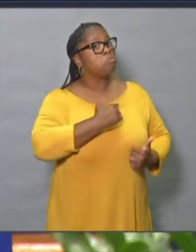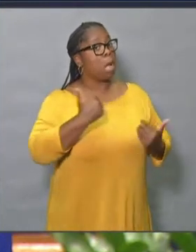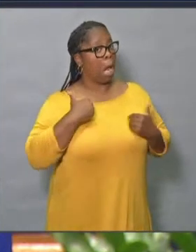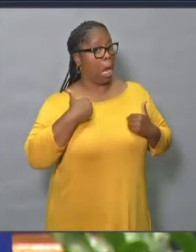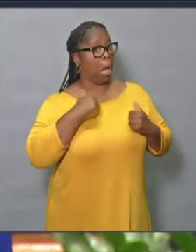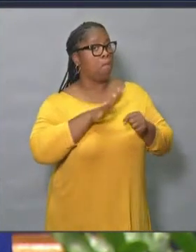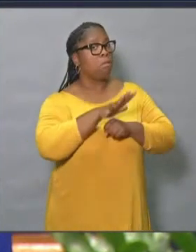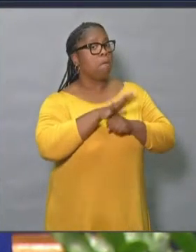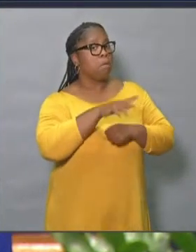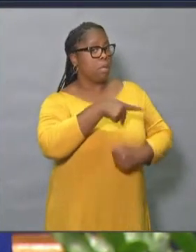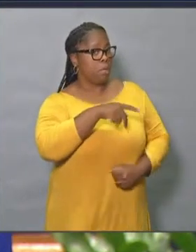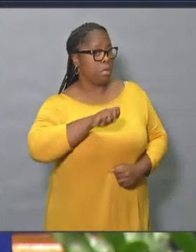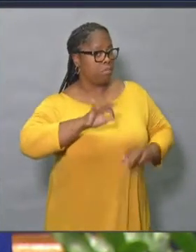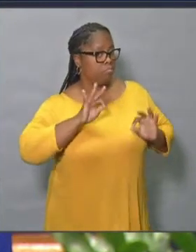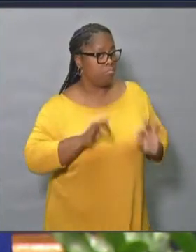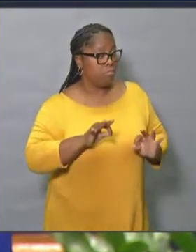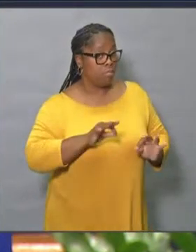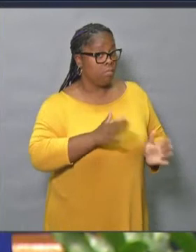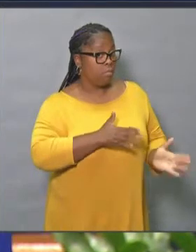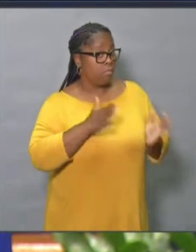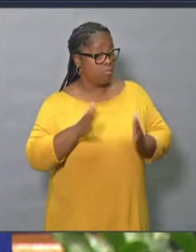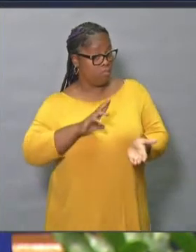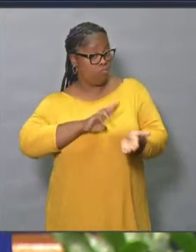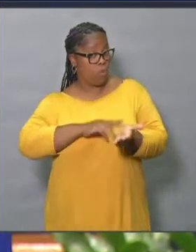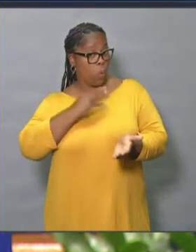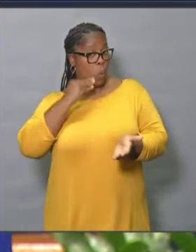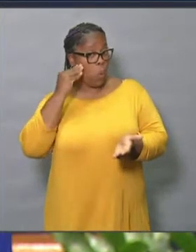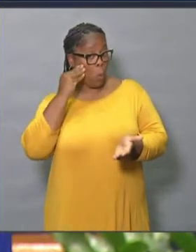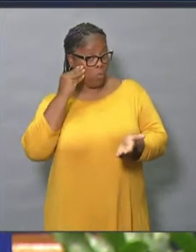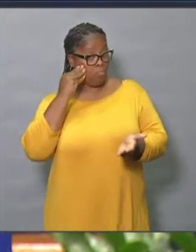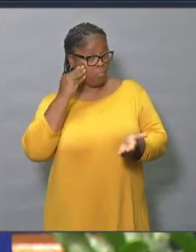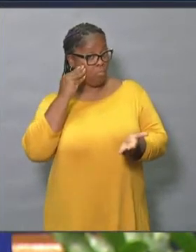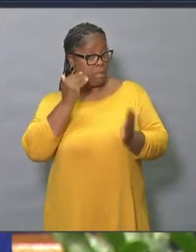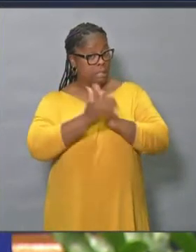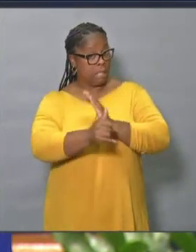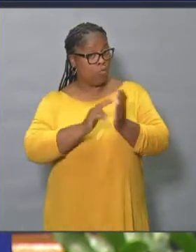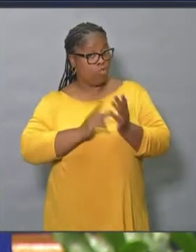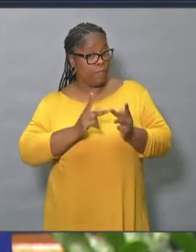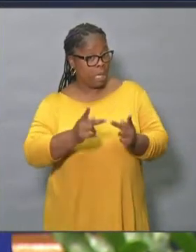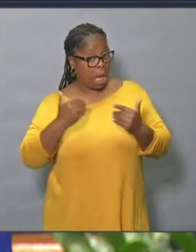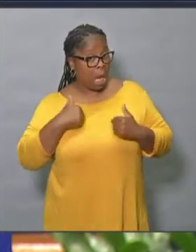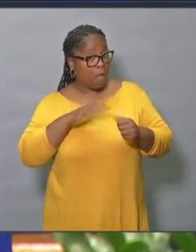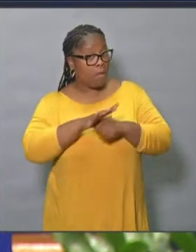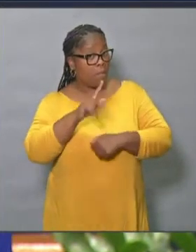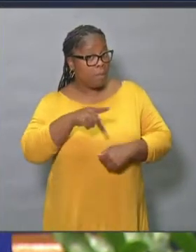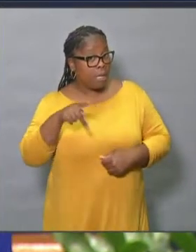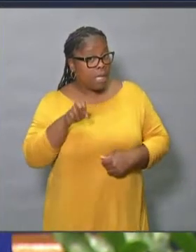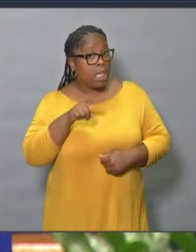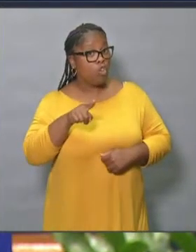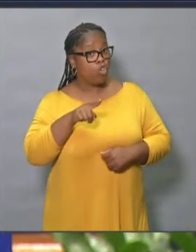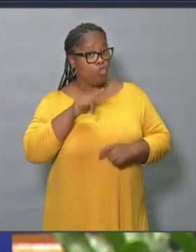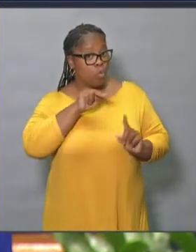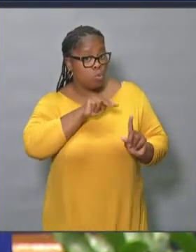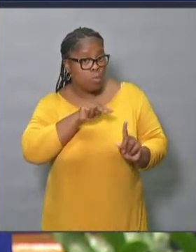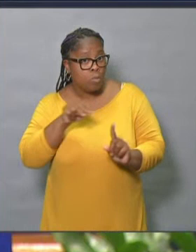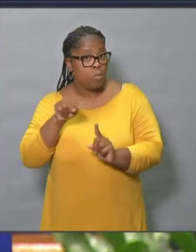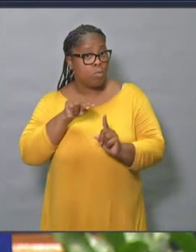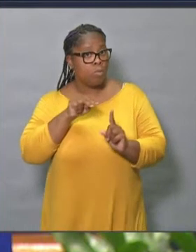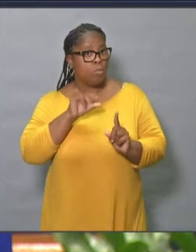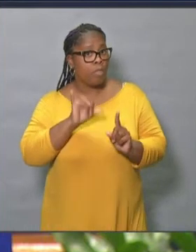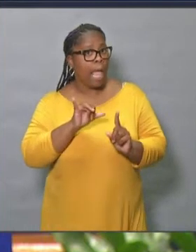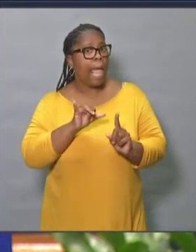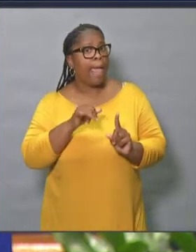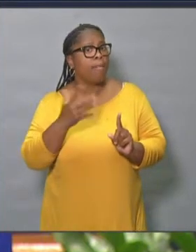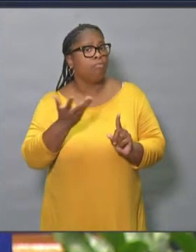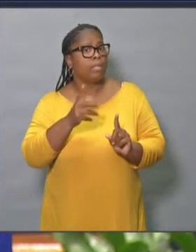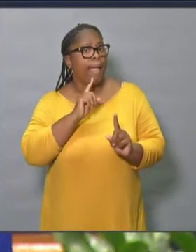PPE. Do you have a sense of whether nursing homes or skilled nursing facilities have enough PPE? Is that something that you're actively tracking? And what's